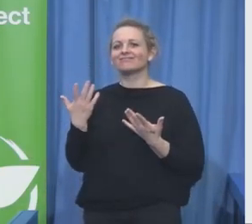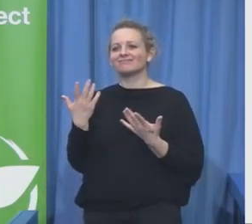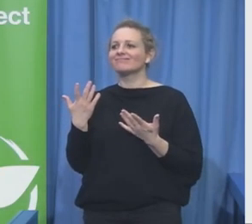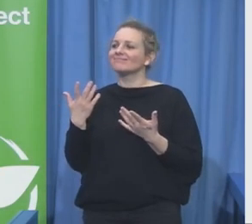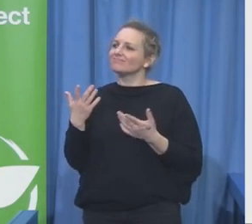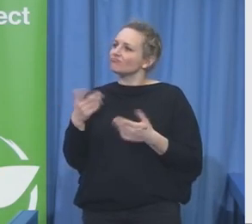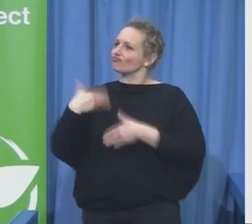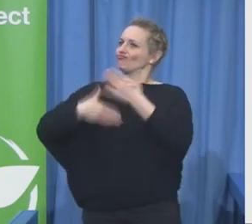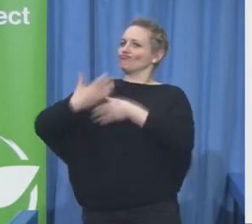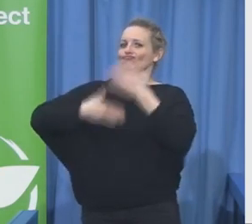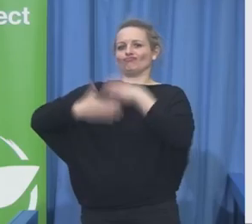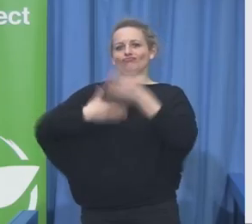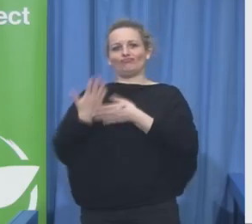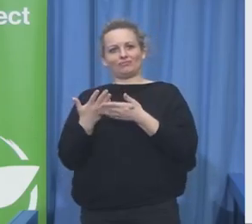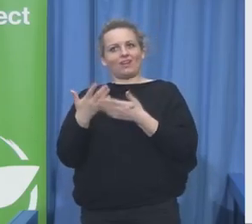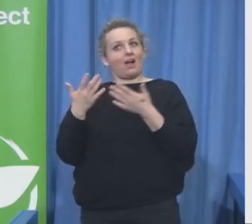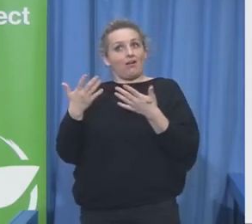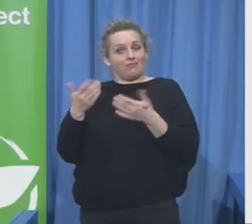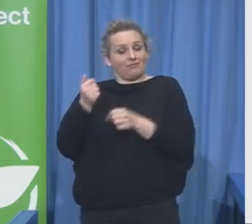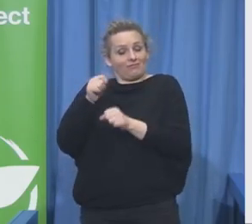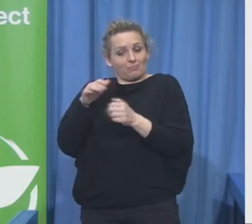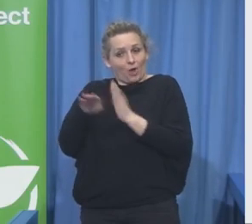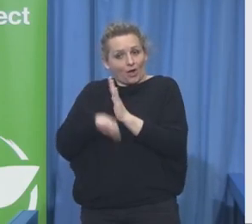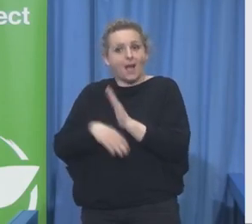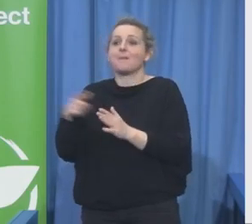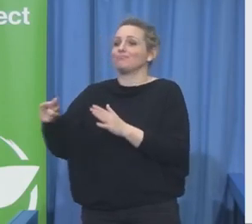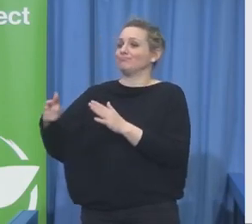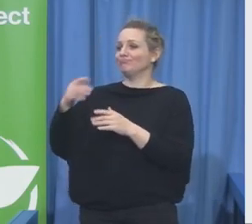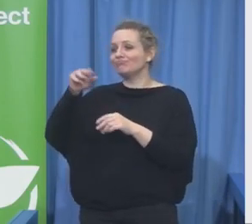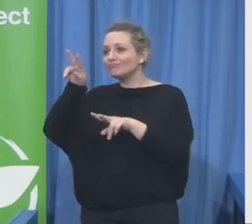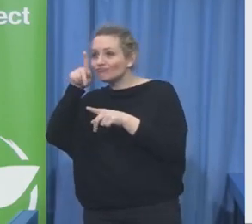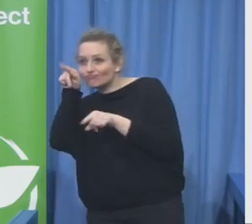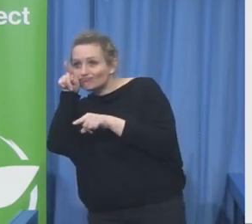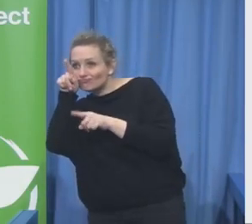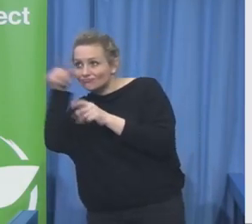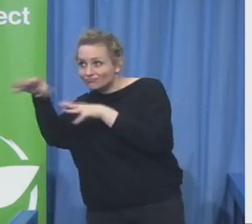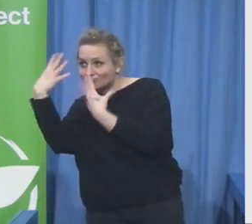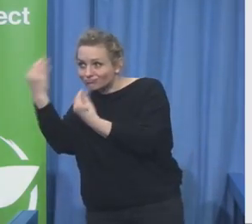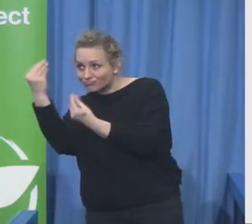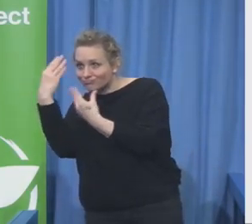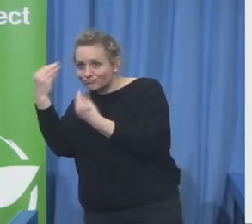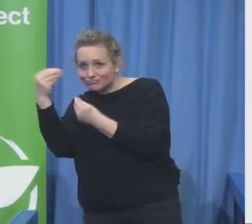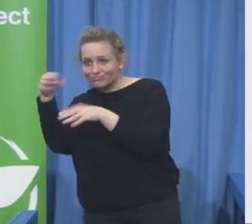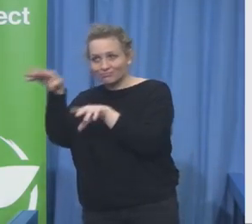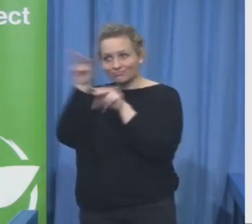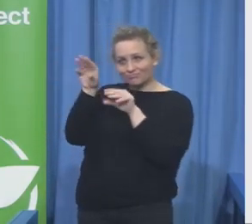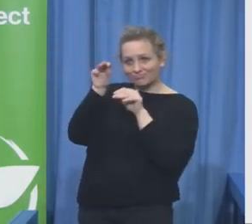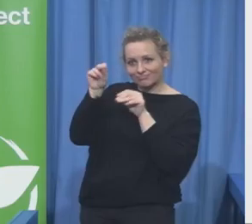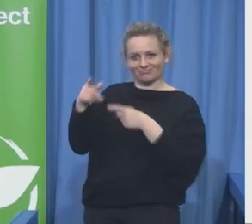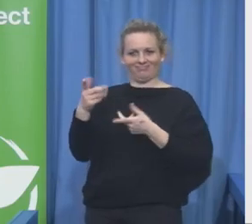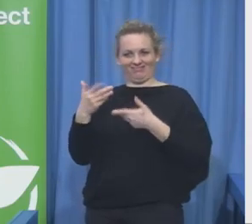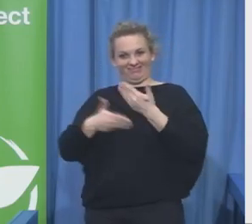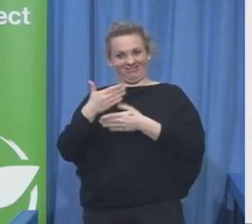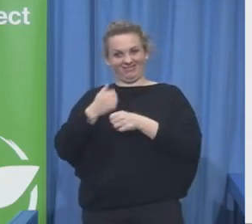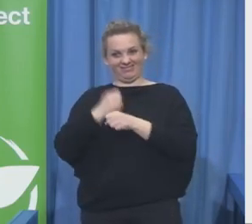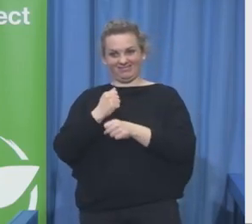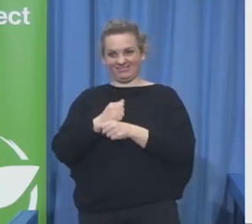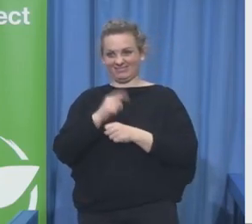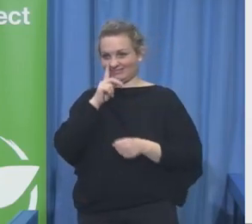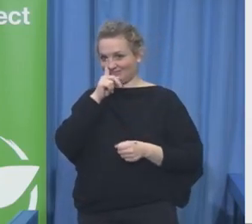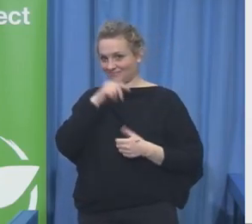in the future and keep your eyes open for it. Oh, is it ready? If you've got time for the video, I'm happy for you to play it. Thank